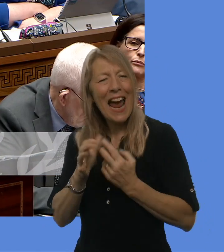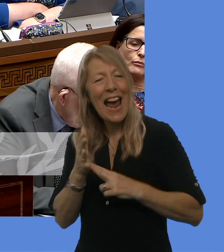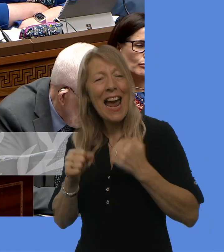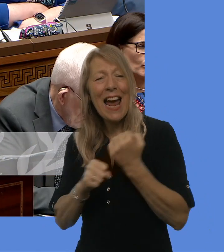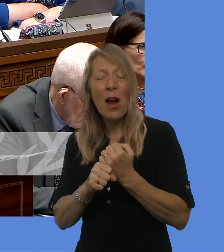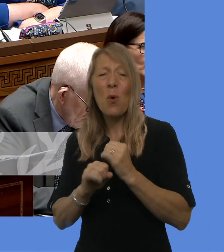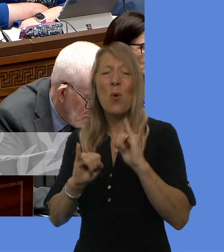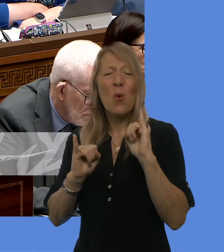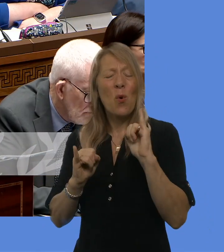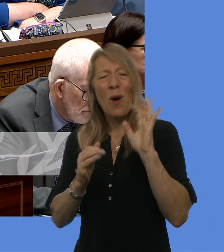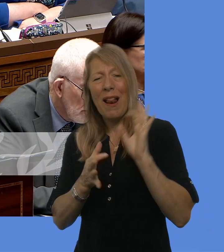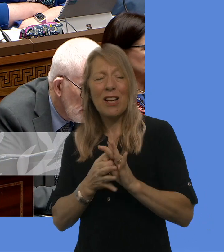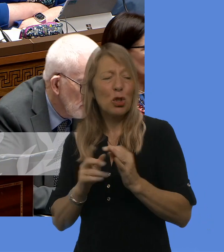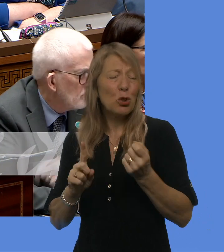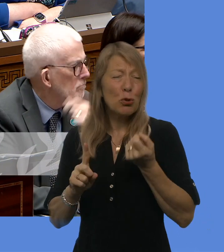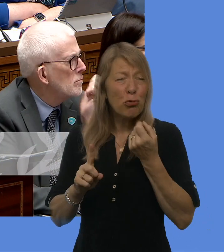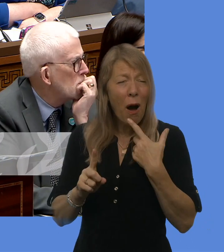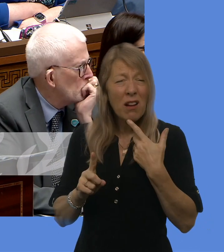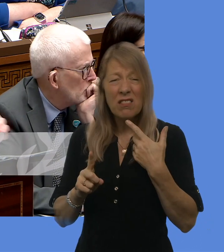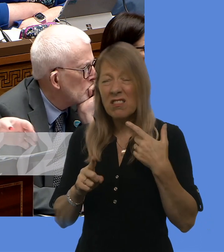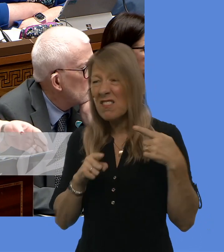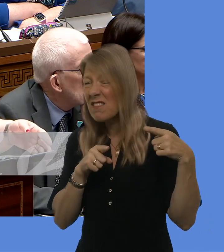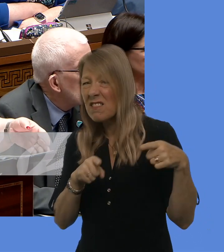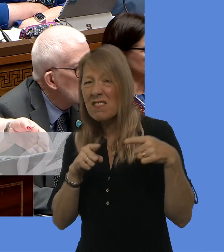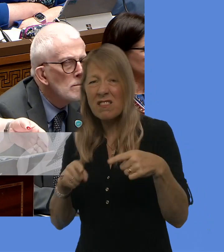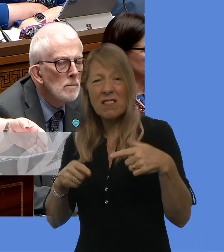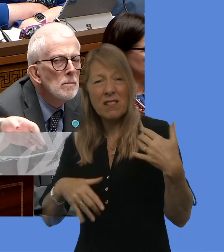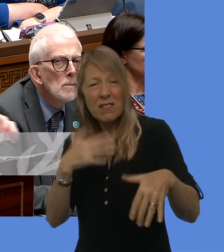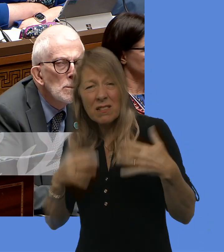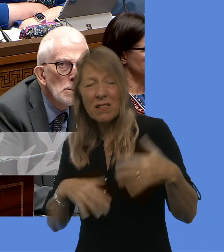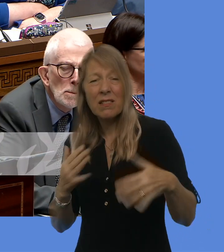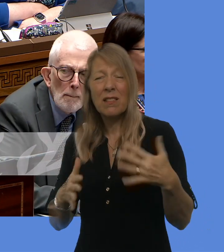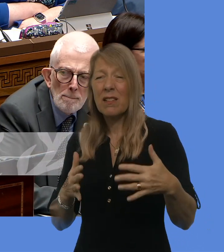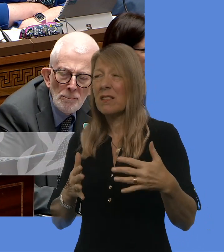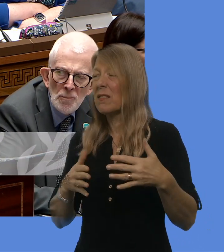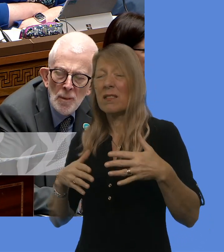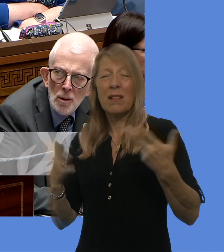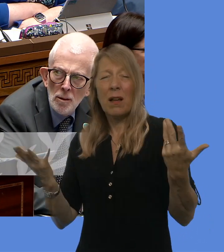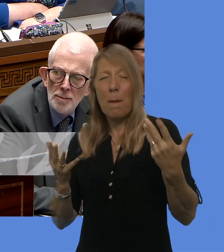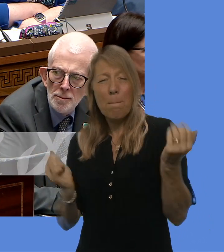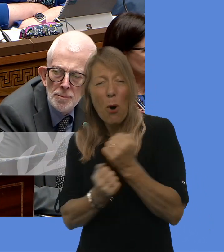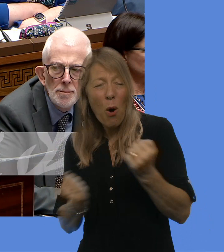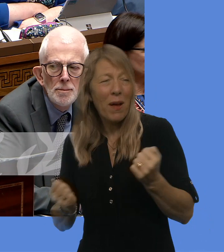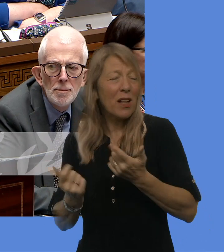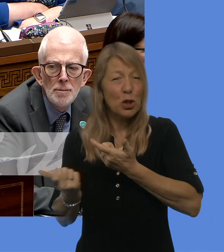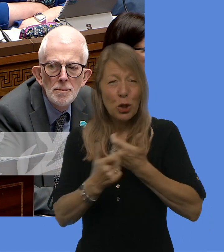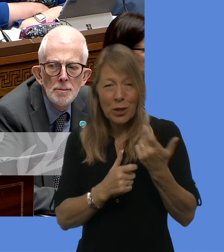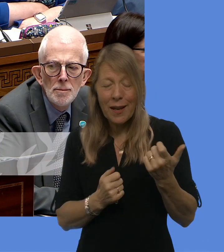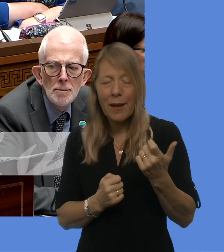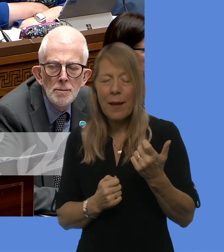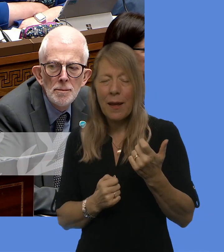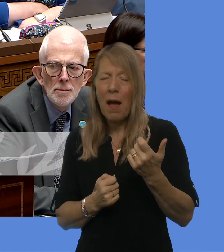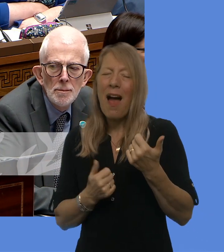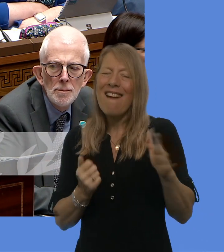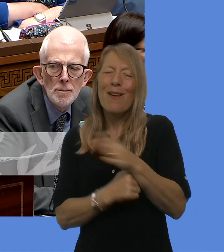against the person, public order issues and bombing and shooting attacks. What is less obvious is how gangs groom, exploit